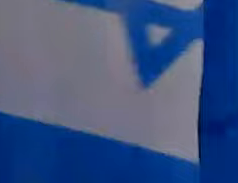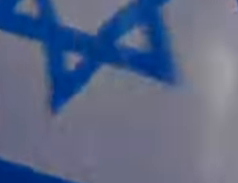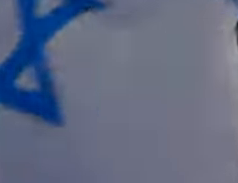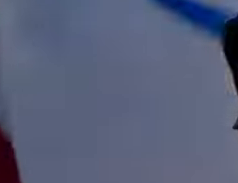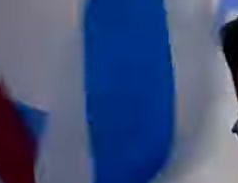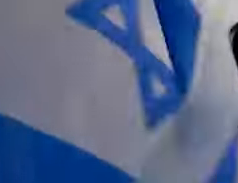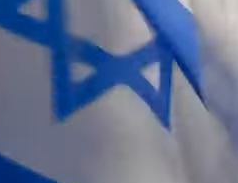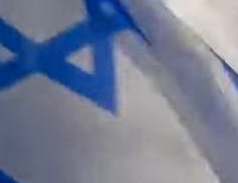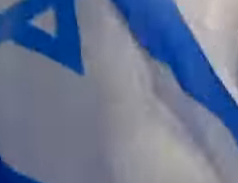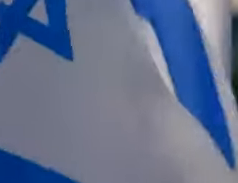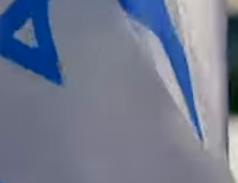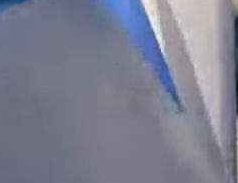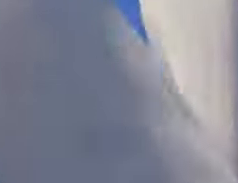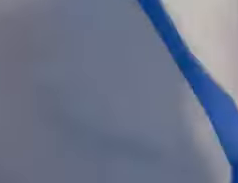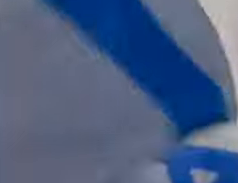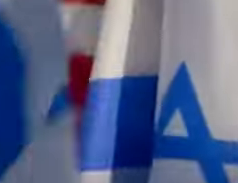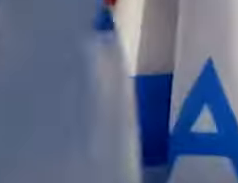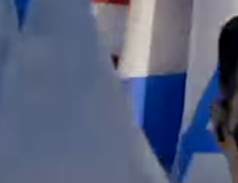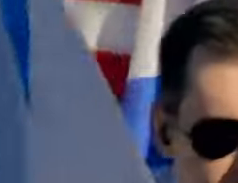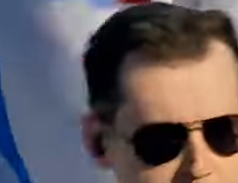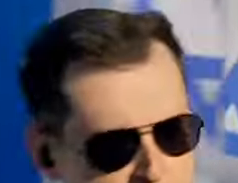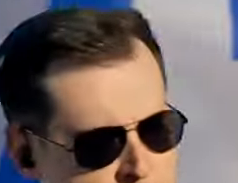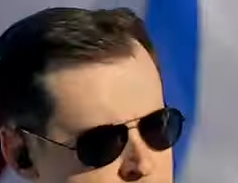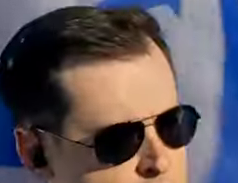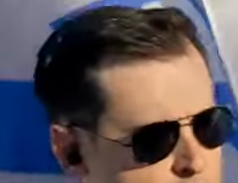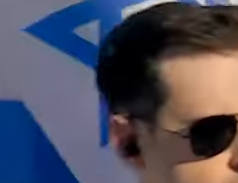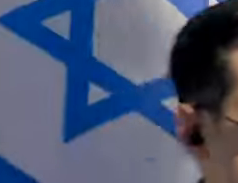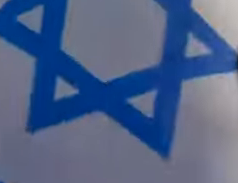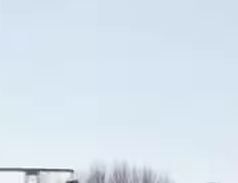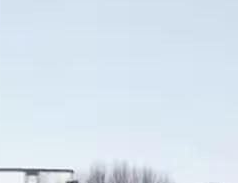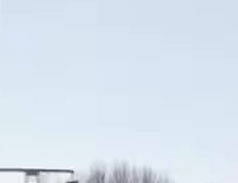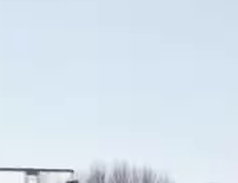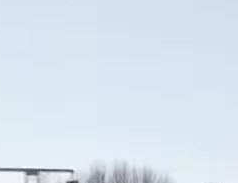Yisrael. Let's have our voices be heard.